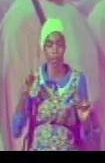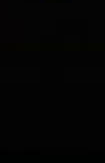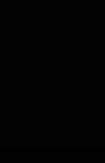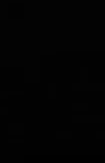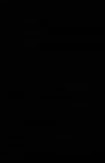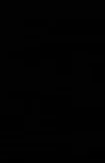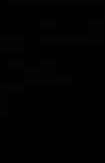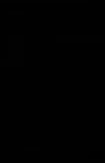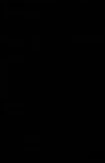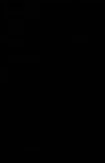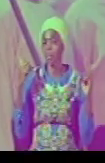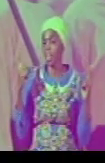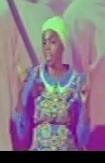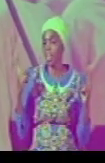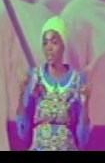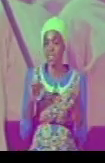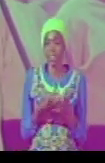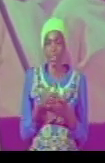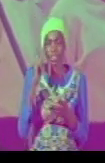amazed that you love me.